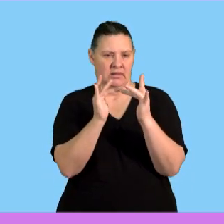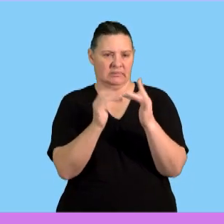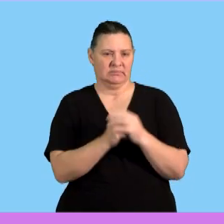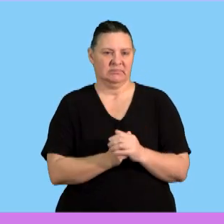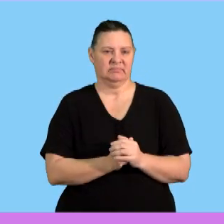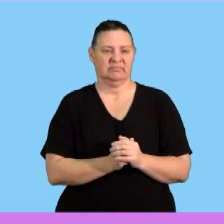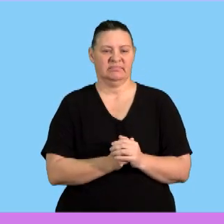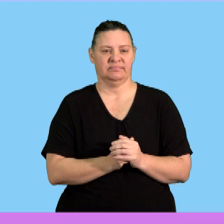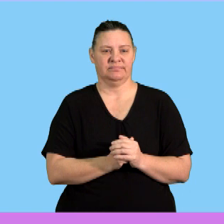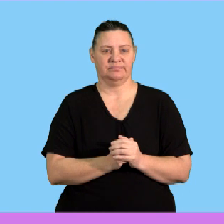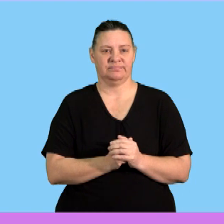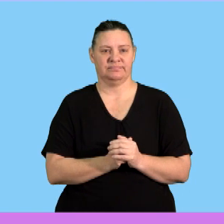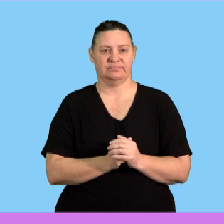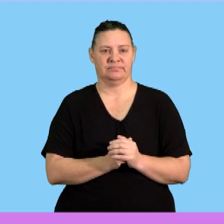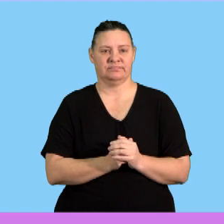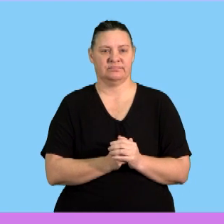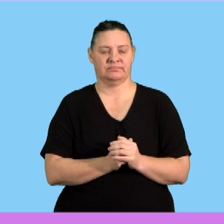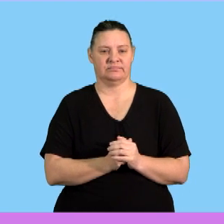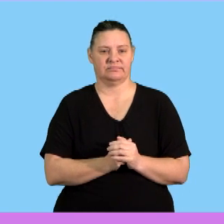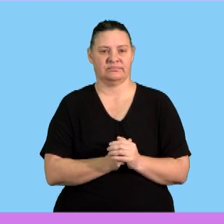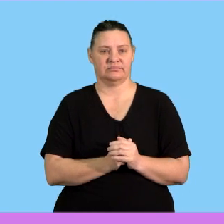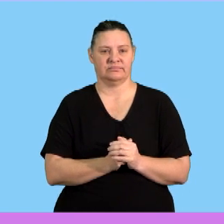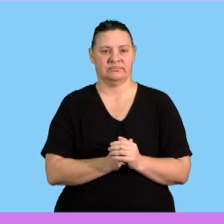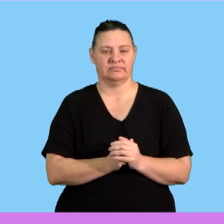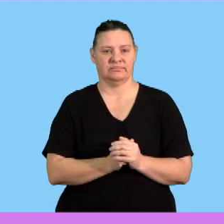connector, as I've indicated just now.